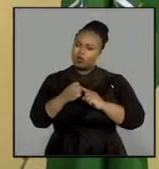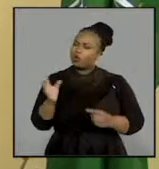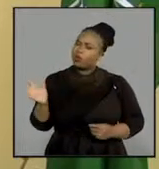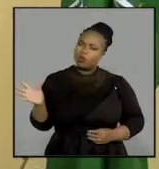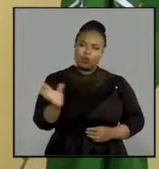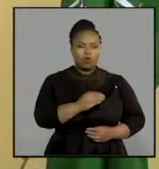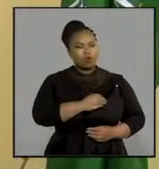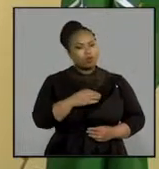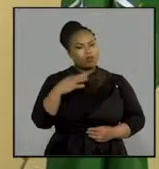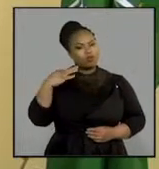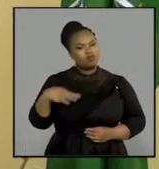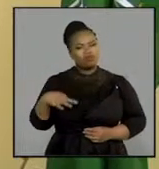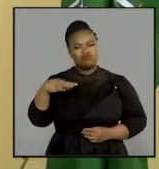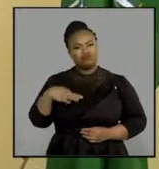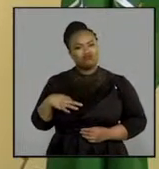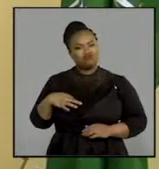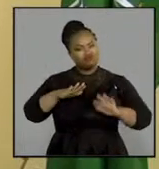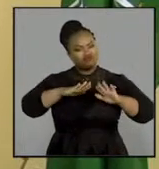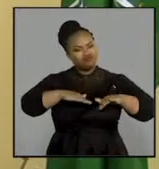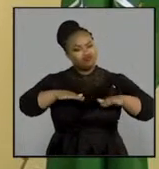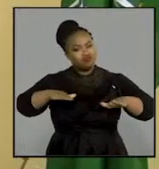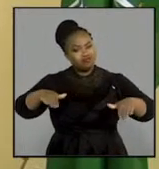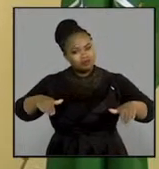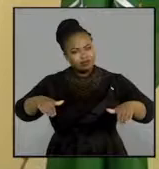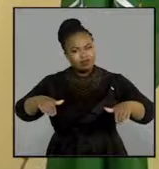where every girl child